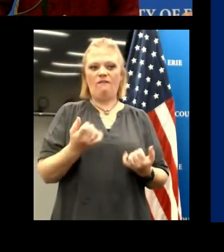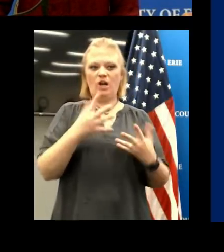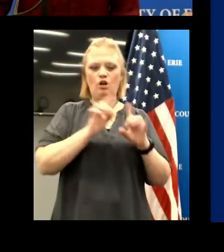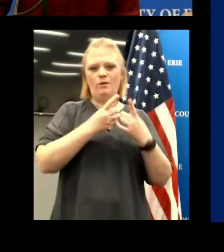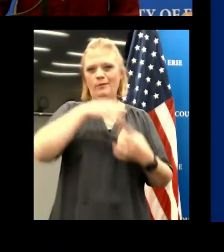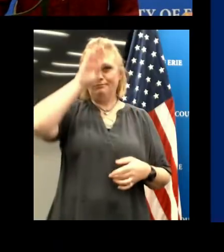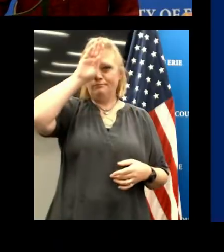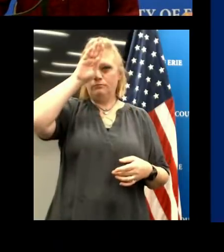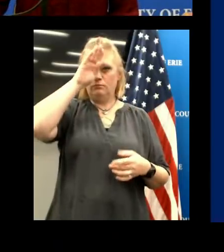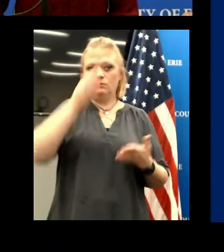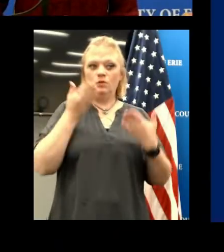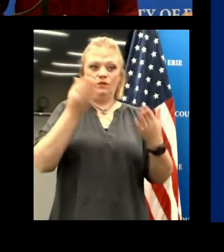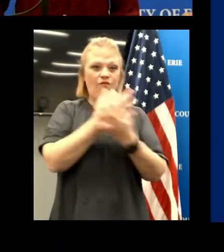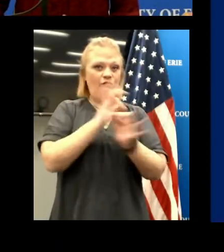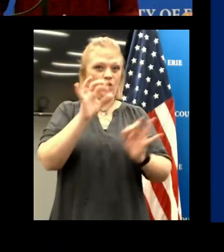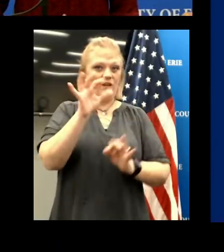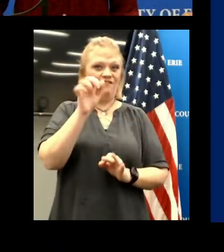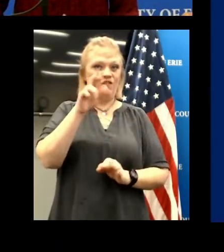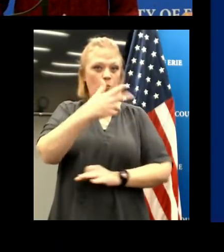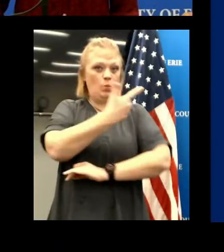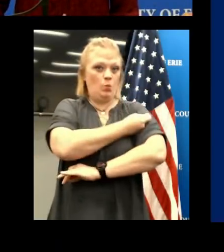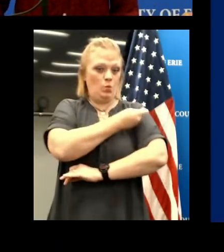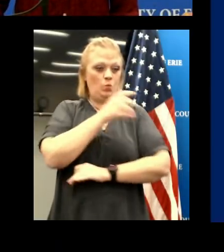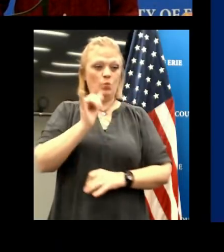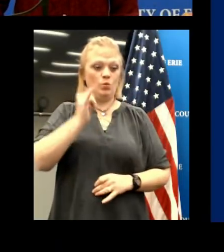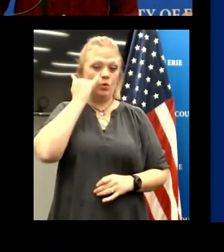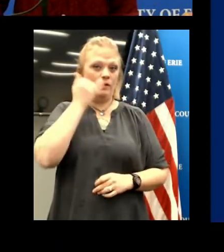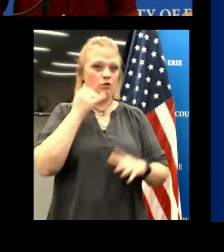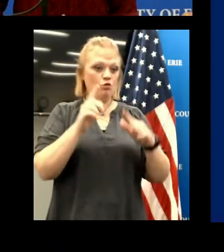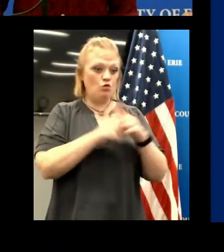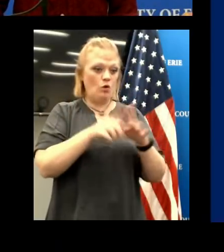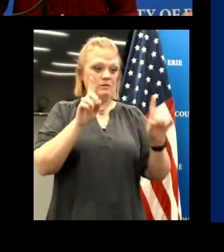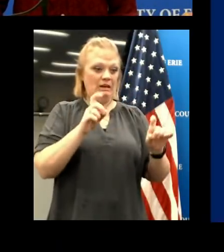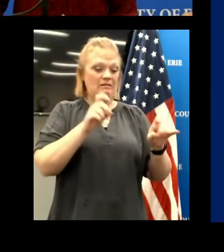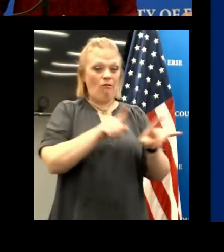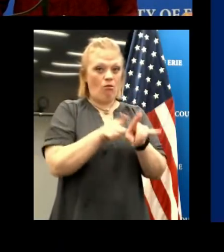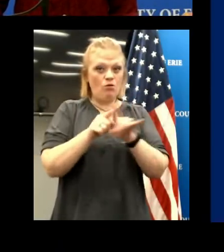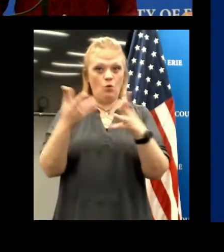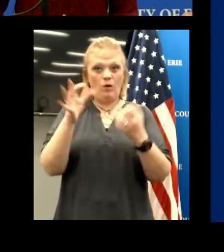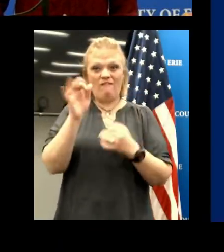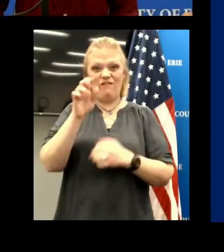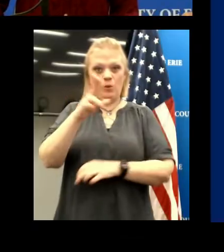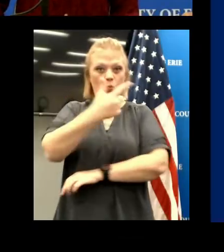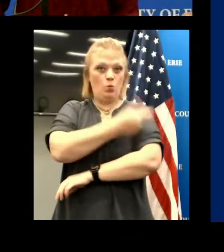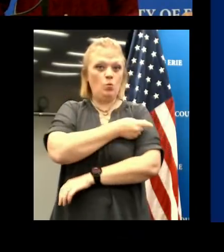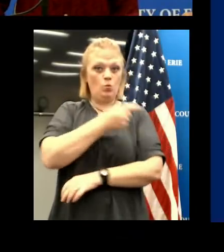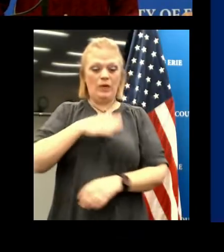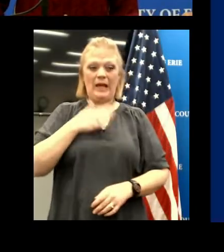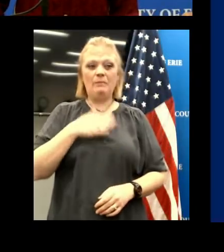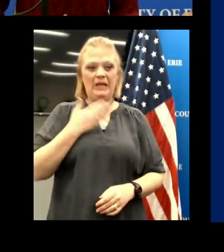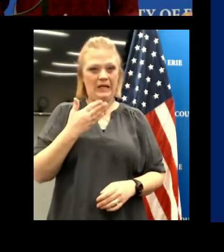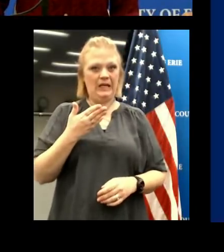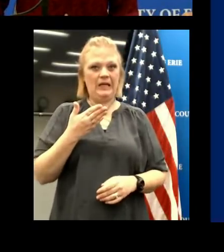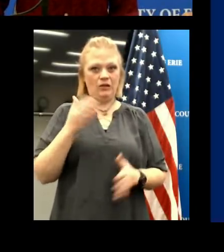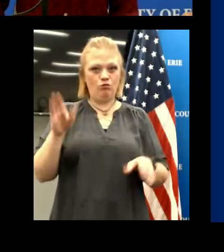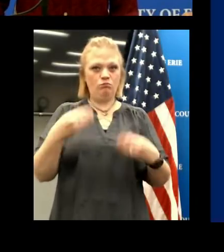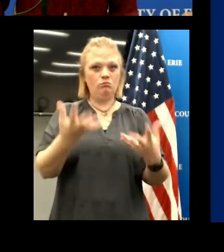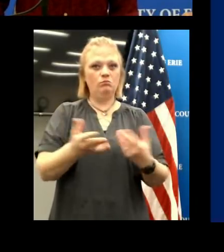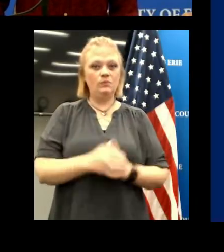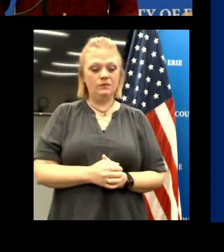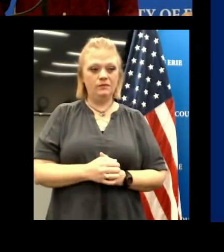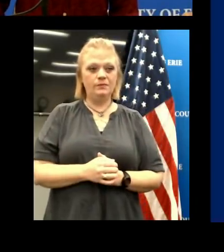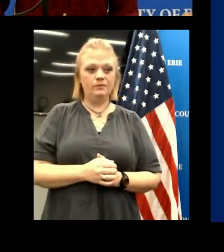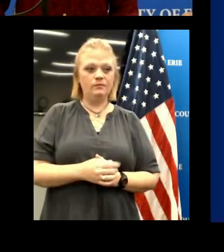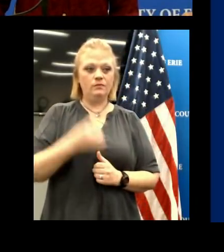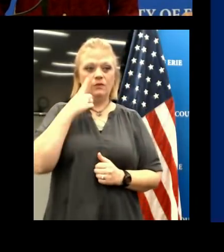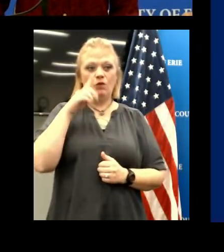free flu vaccines, so anybody coming in for a test who also wants a flu vaccine, we're happy to do that. And for